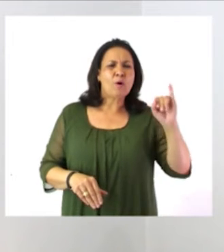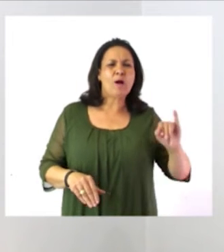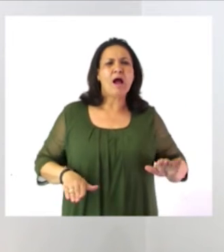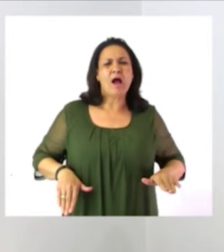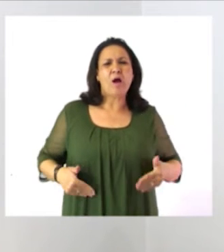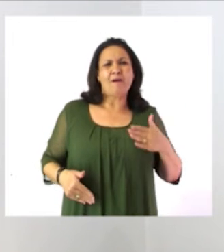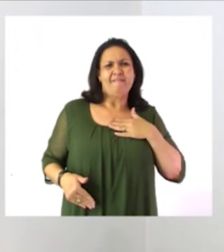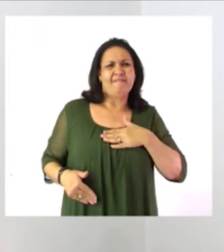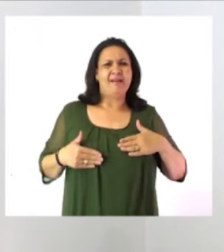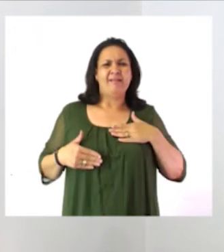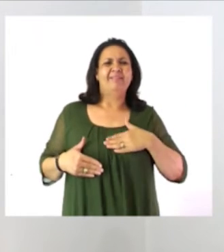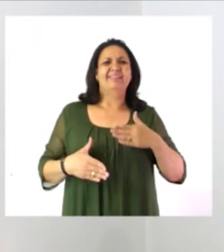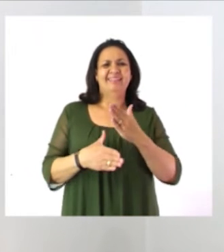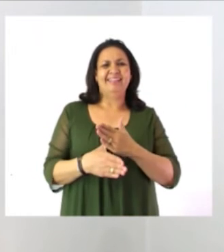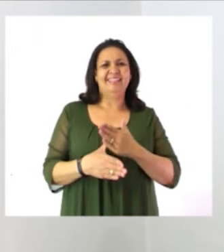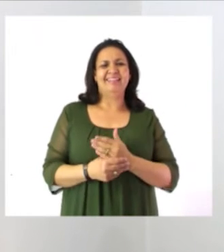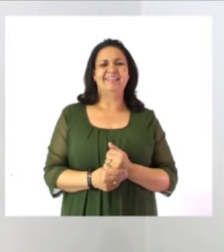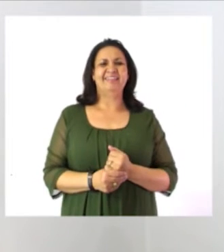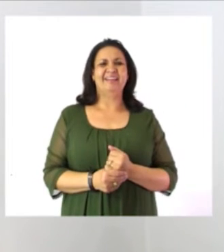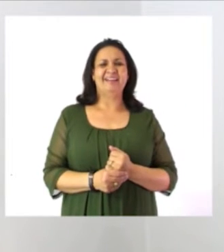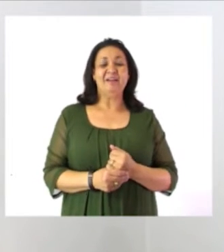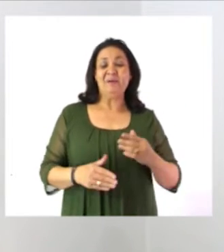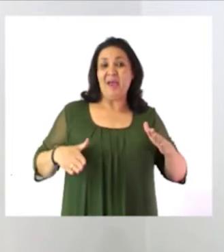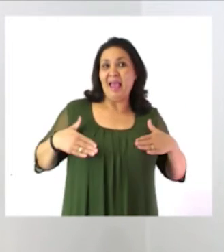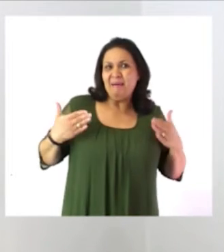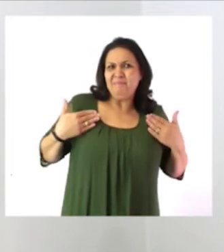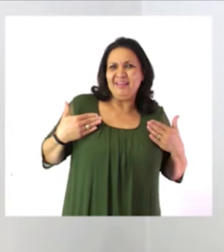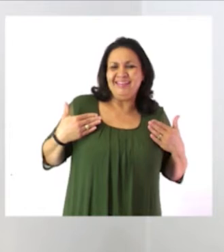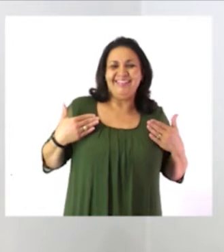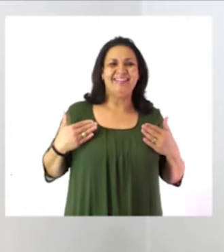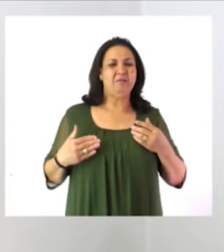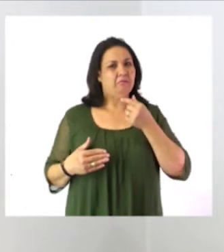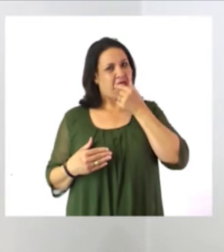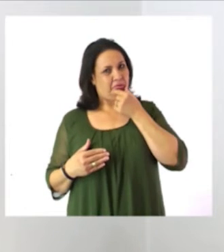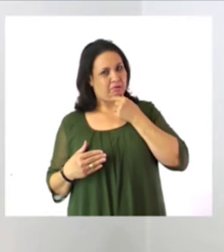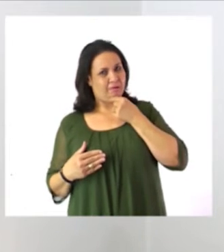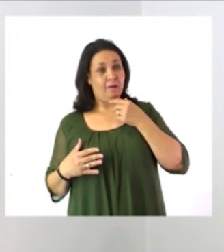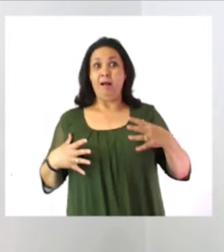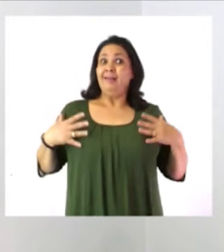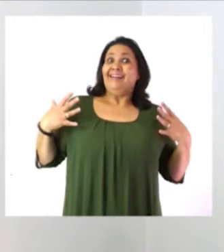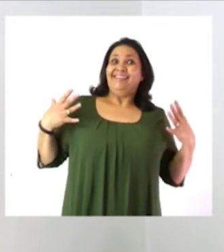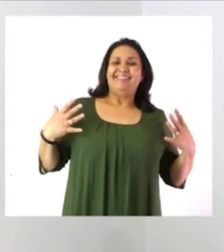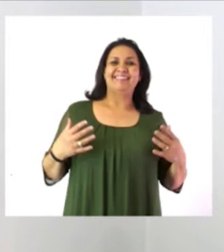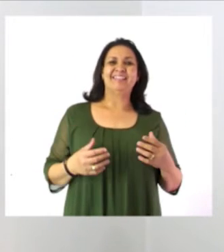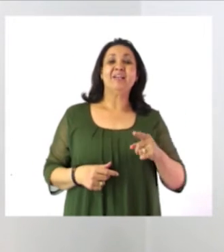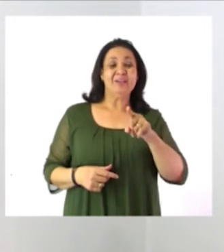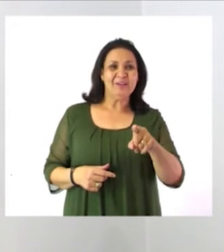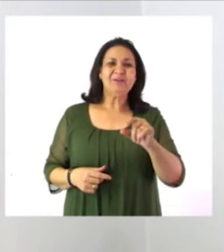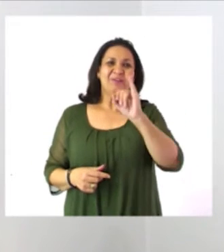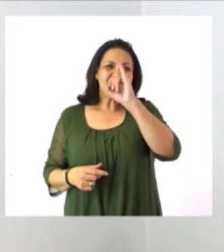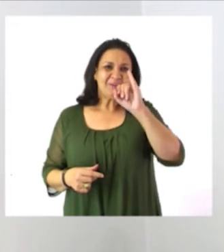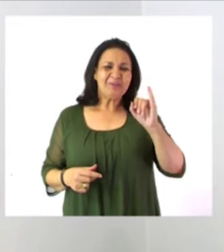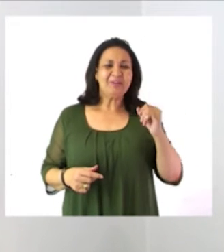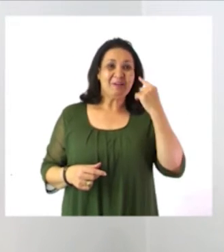this lesson. Were you excited? Were you happy? Or were you sad during this lesson? I want you to draw your